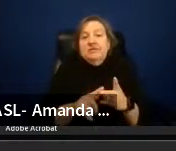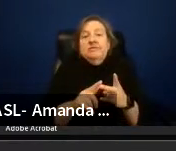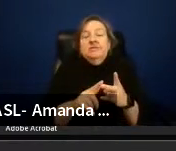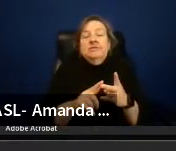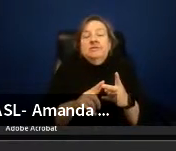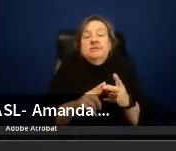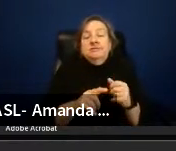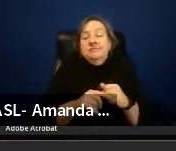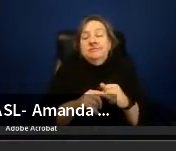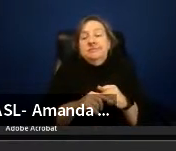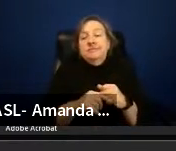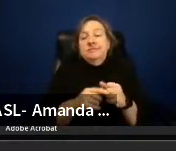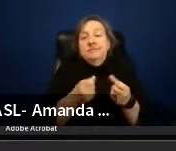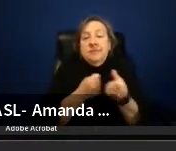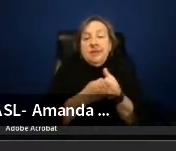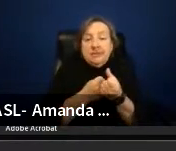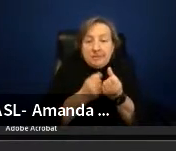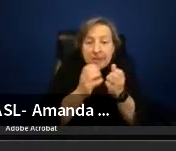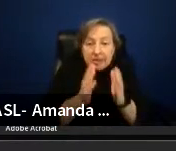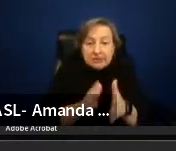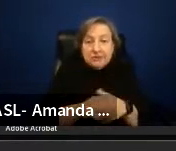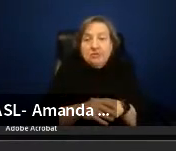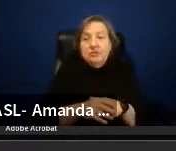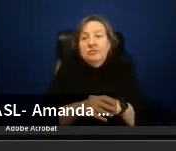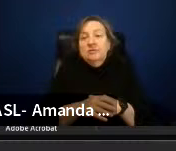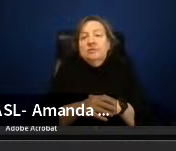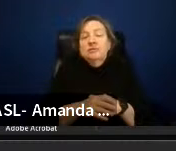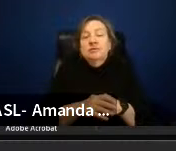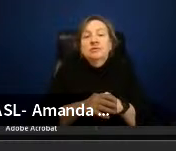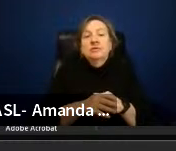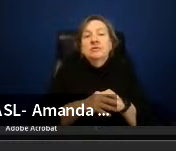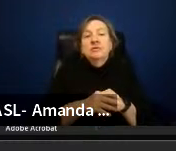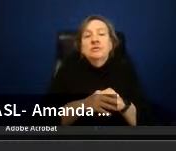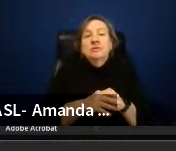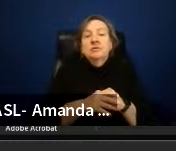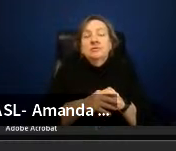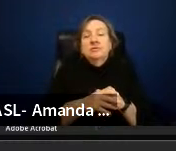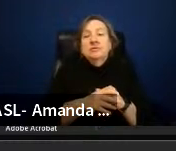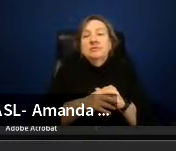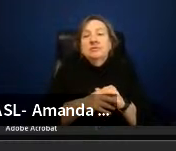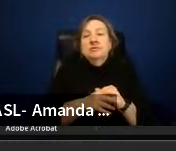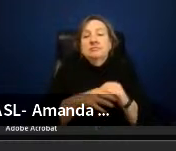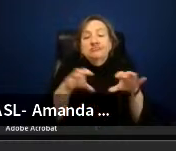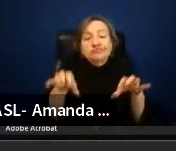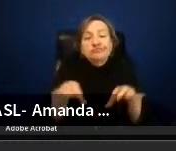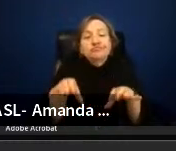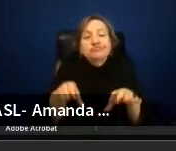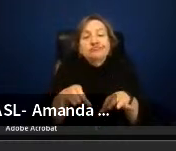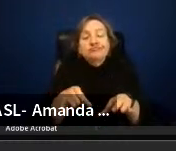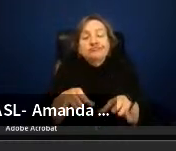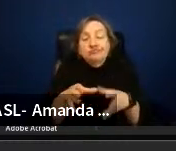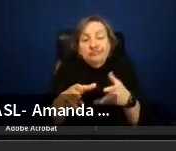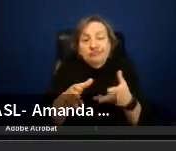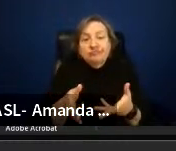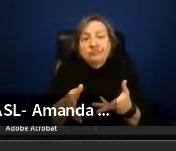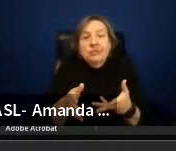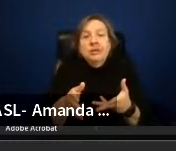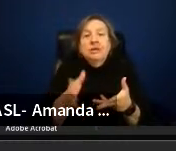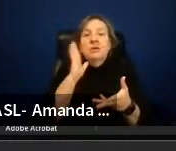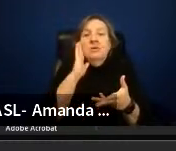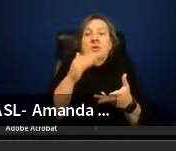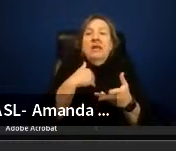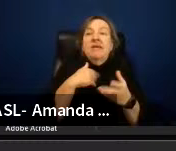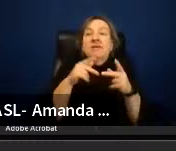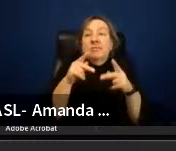ambassadors. I like advocates because it gives it a little more action to where there will be a